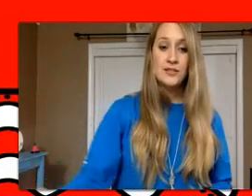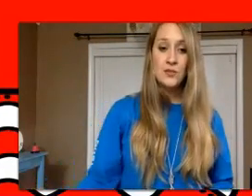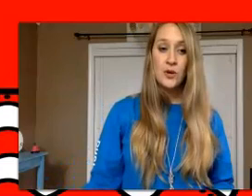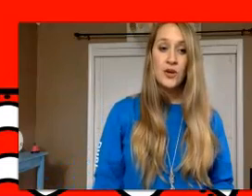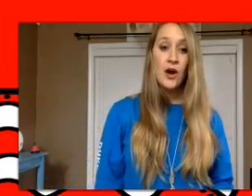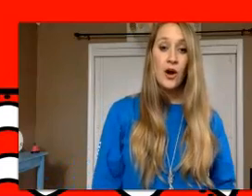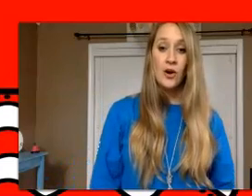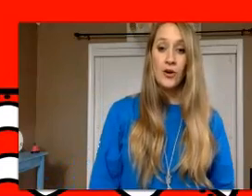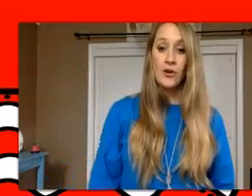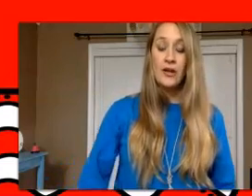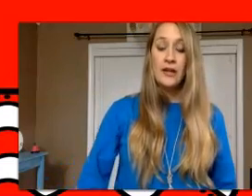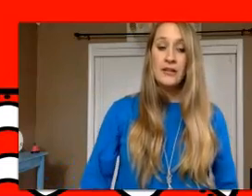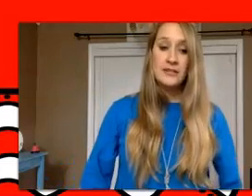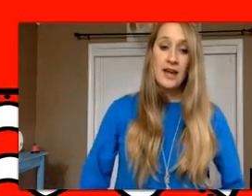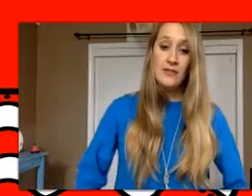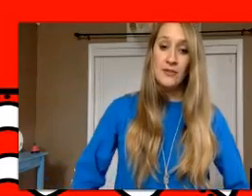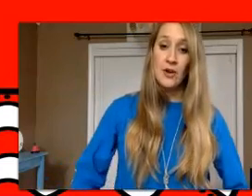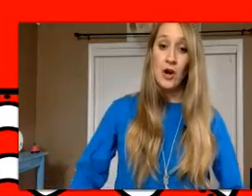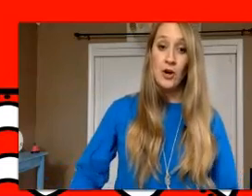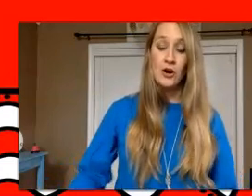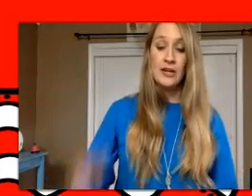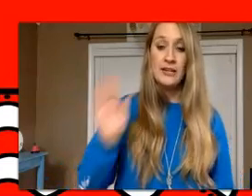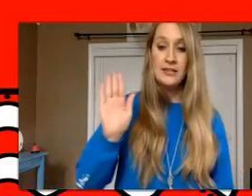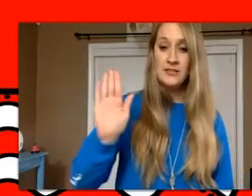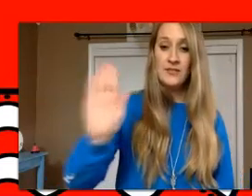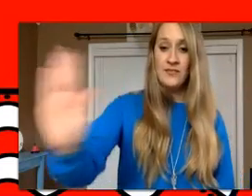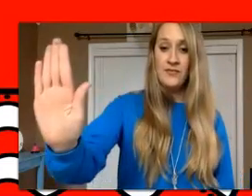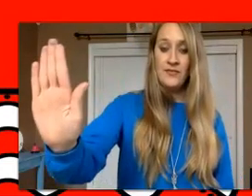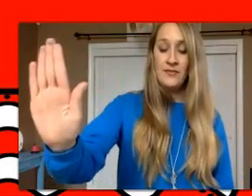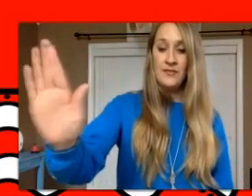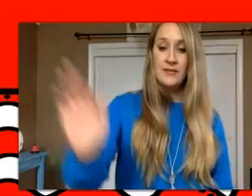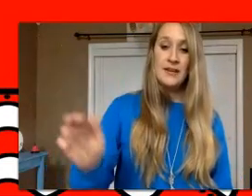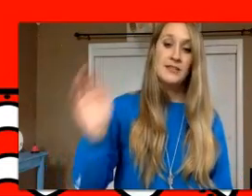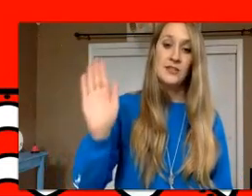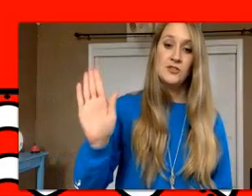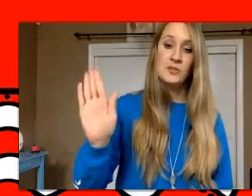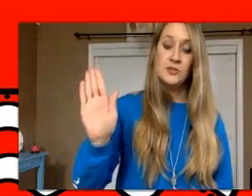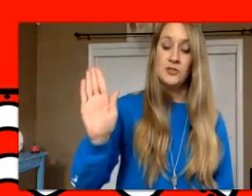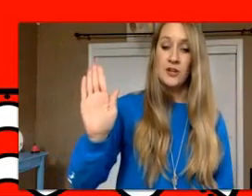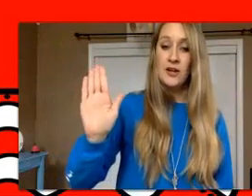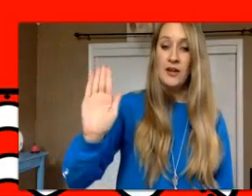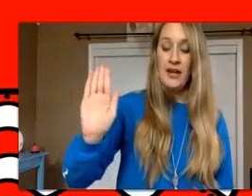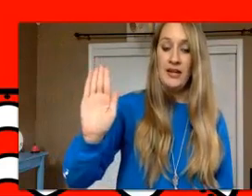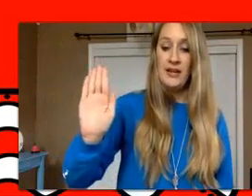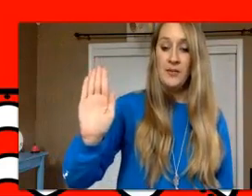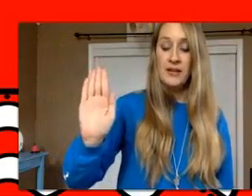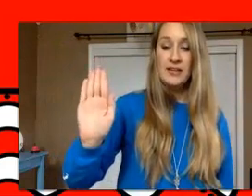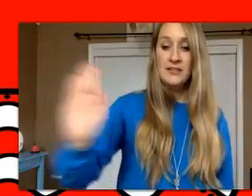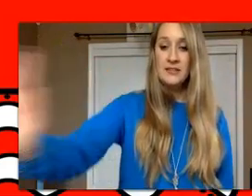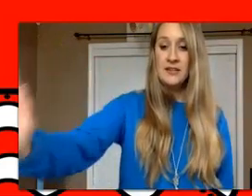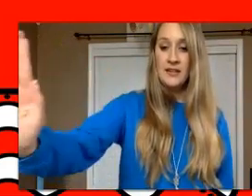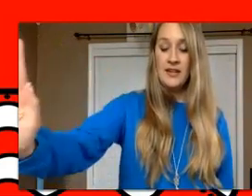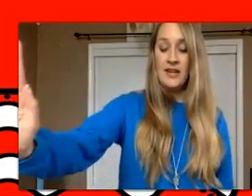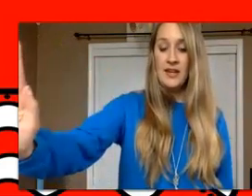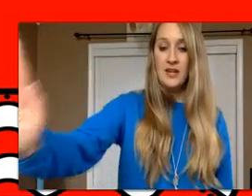This is the word her. The sign for her is, okay, so you just put your hand up like